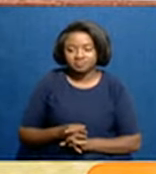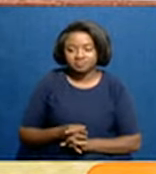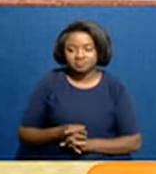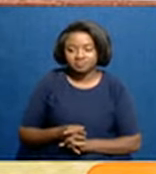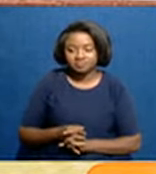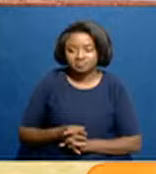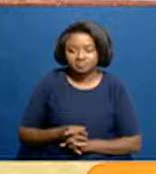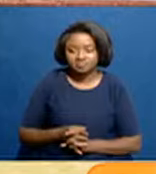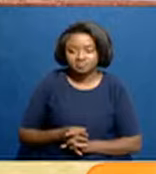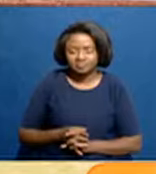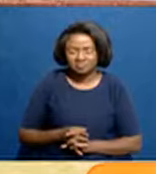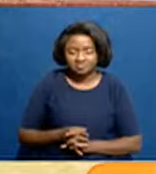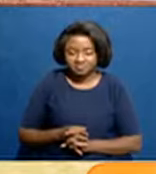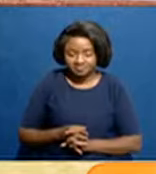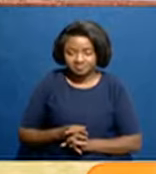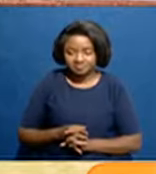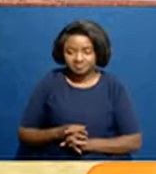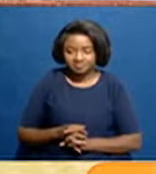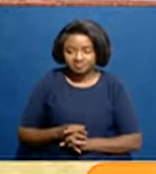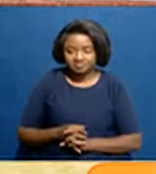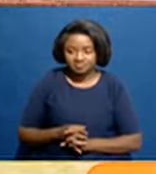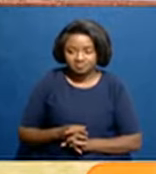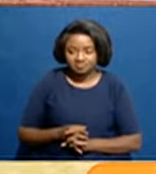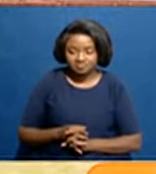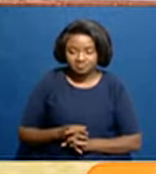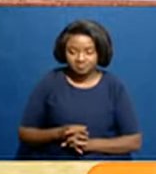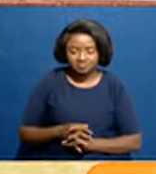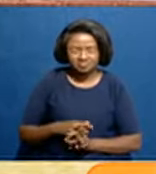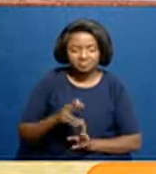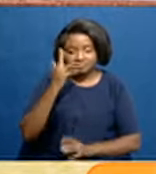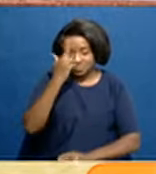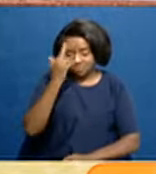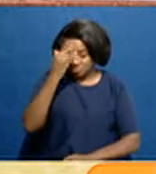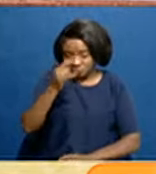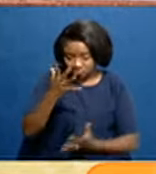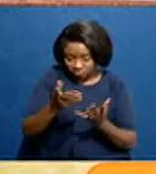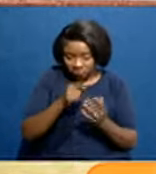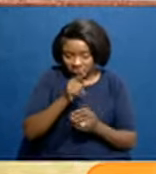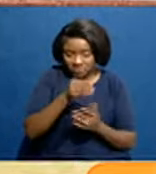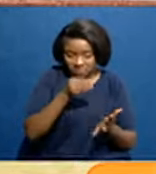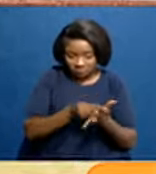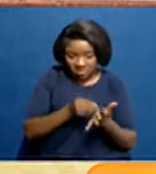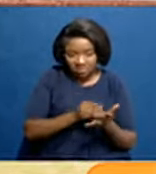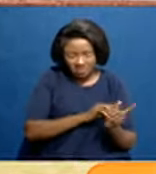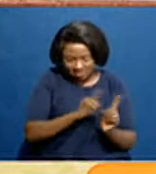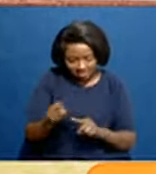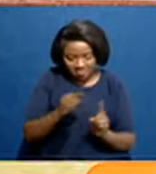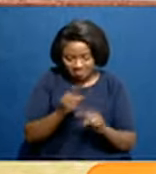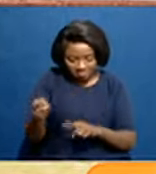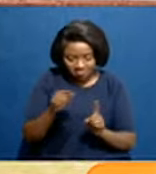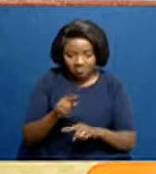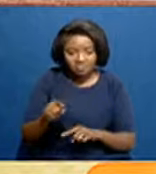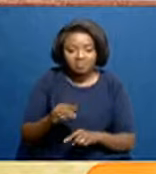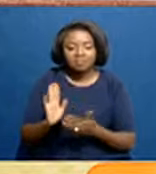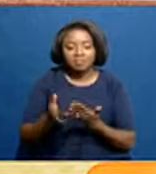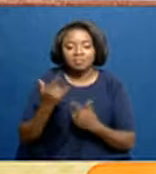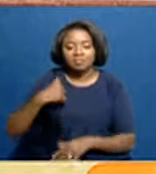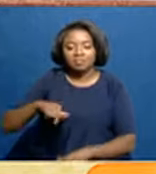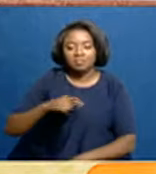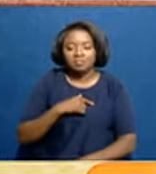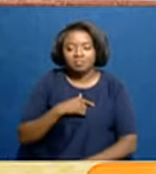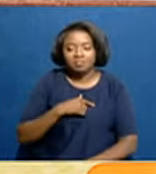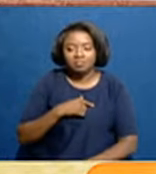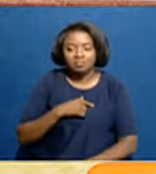the reason why you need this steady cash flow of money coming in is so that,